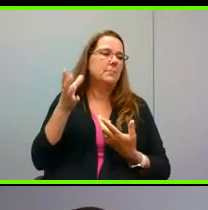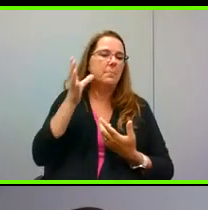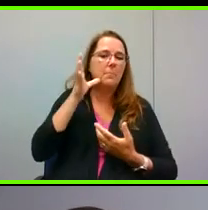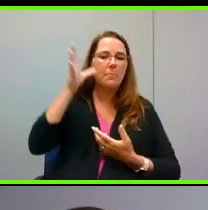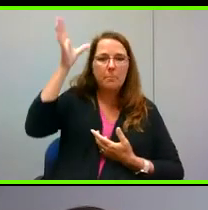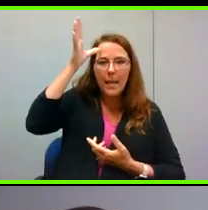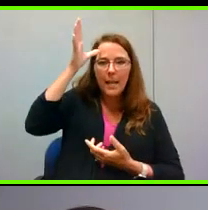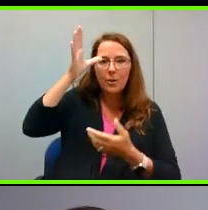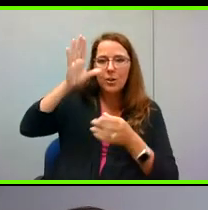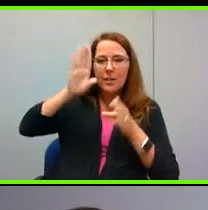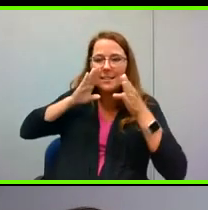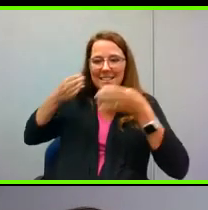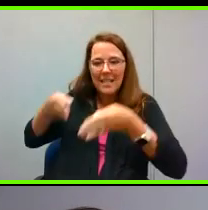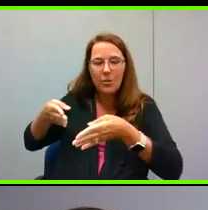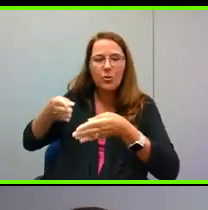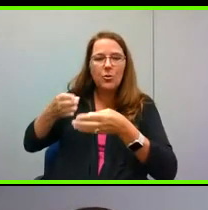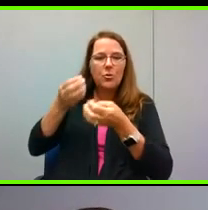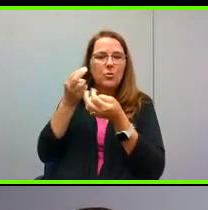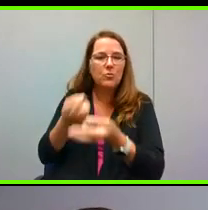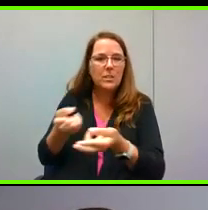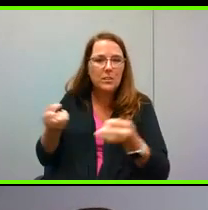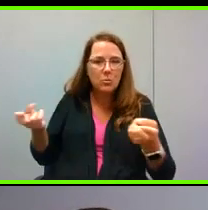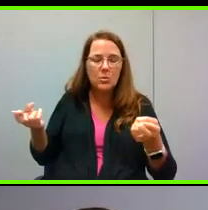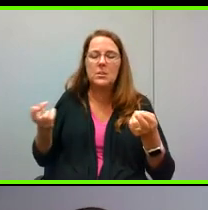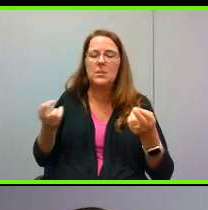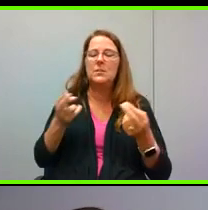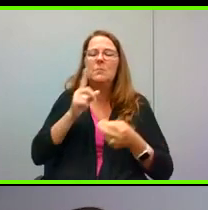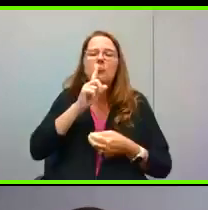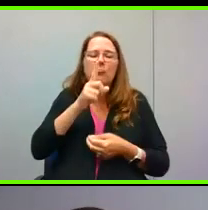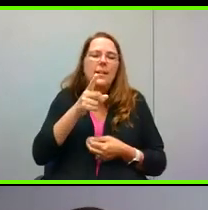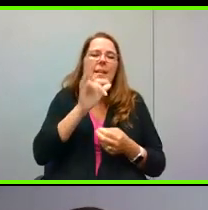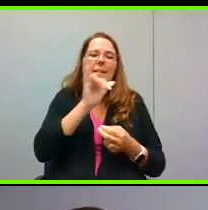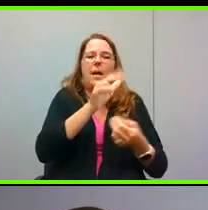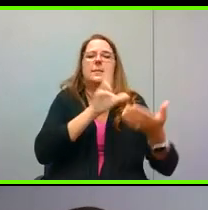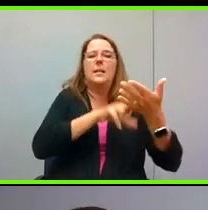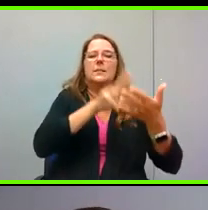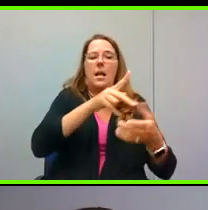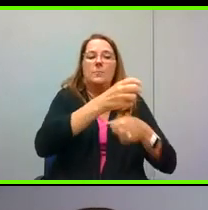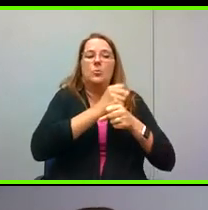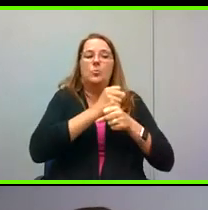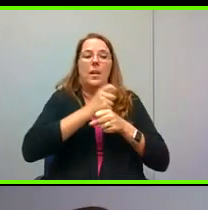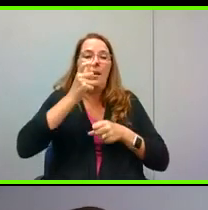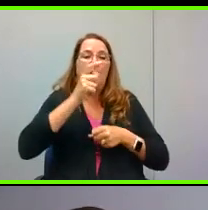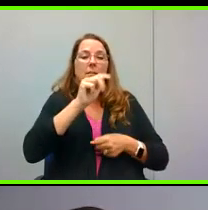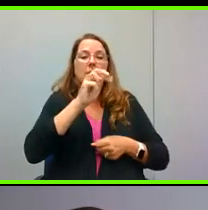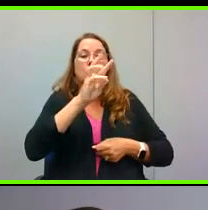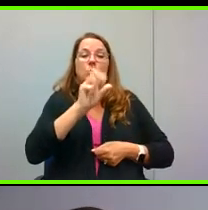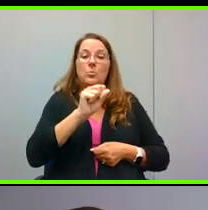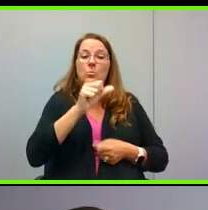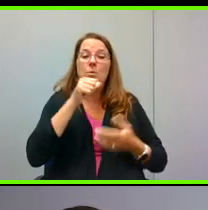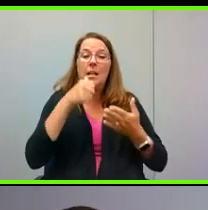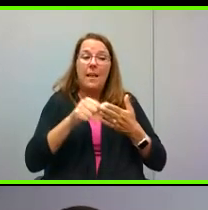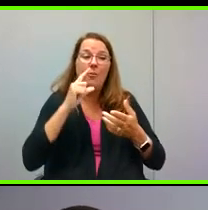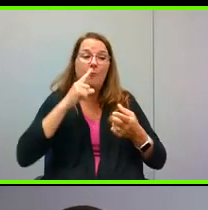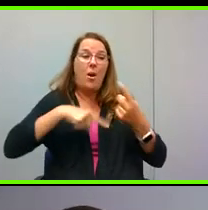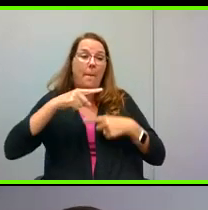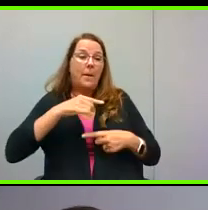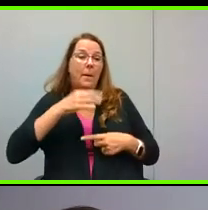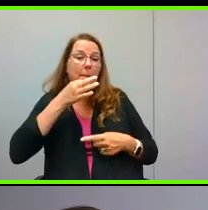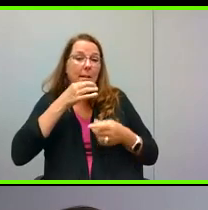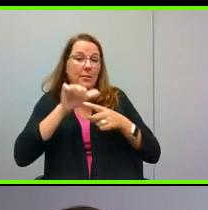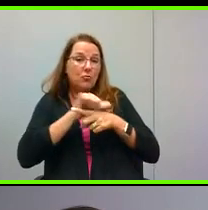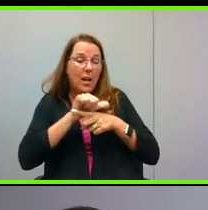centered resources. But really it's a sign up to get newsletters about upcoming trainings or resources that